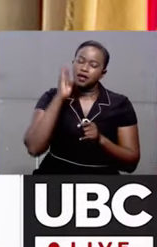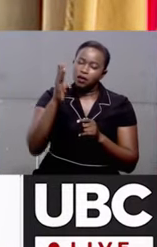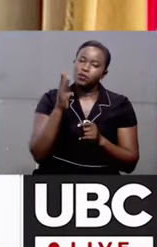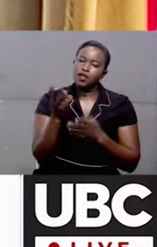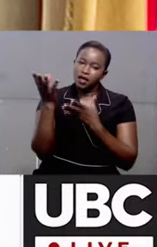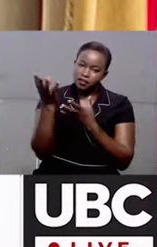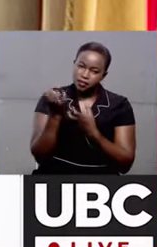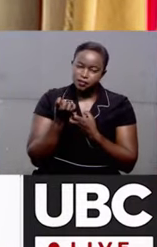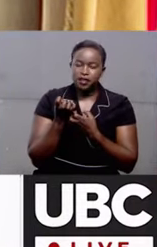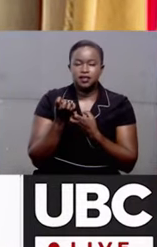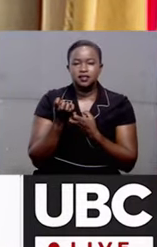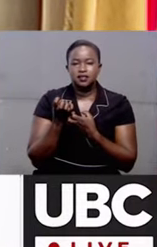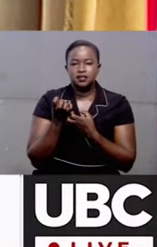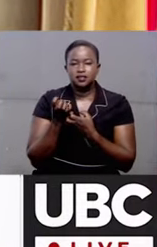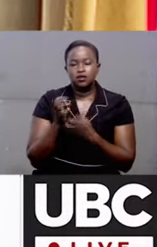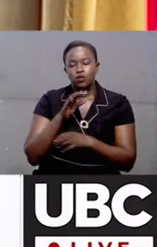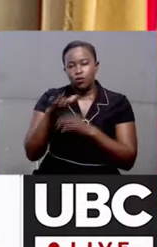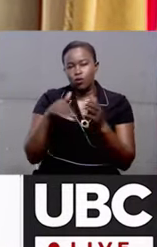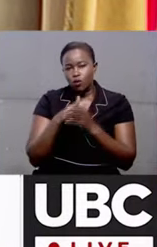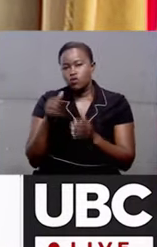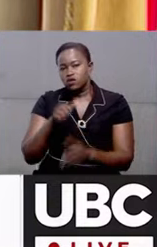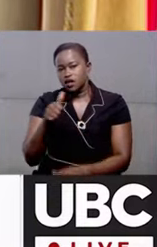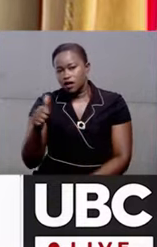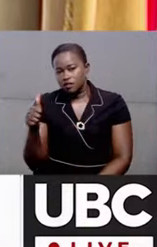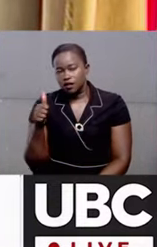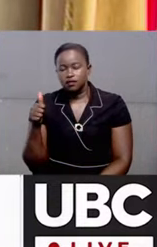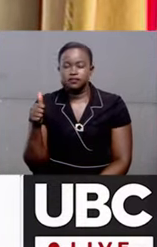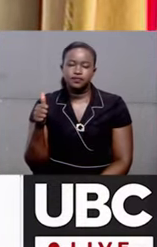expect all the other